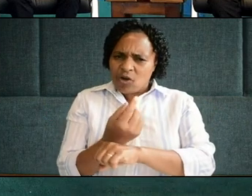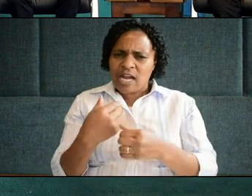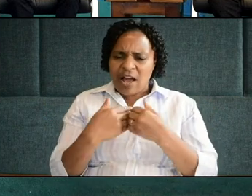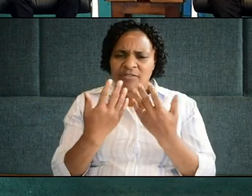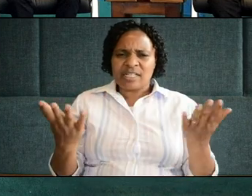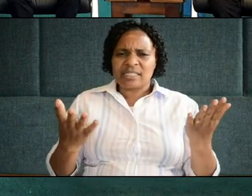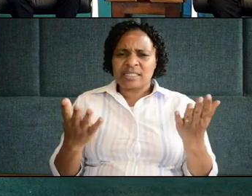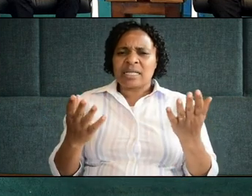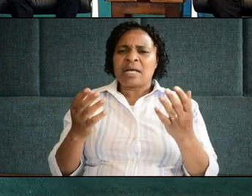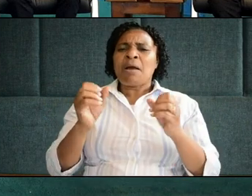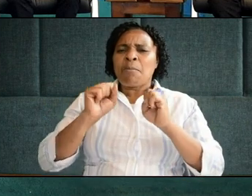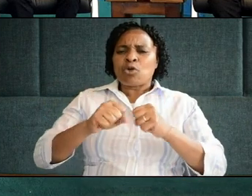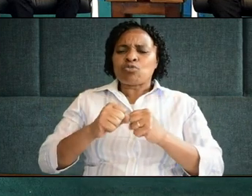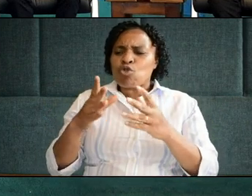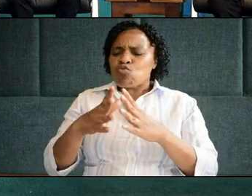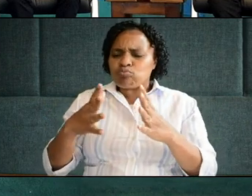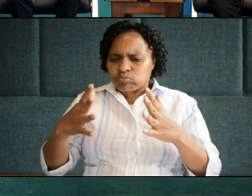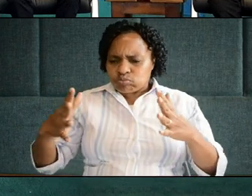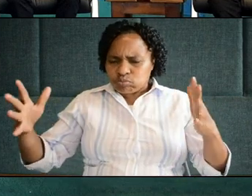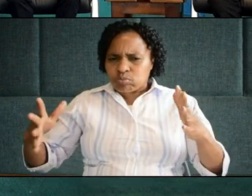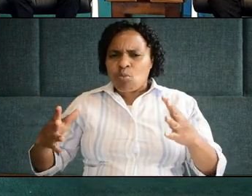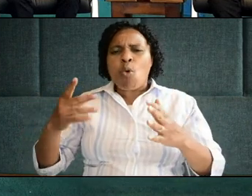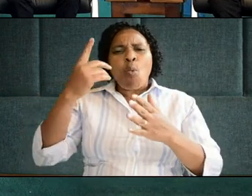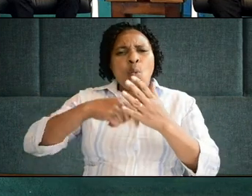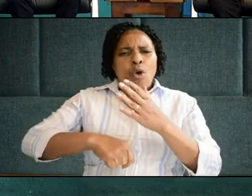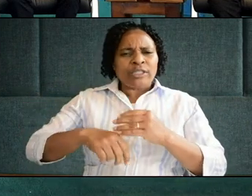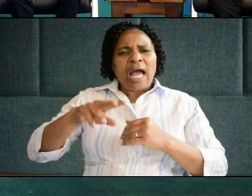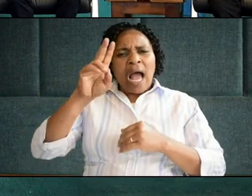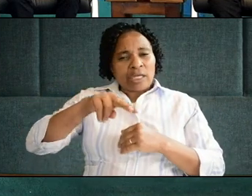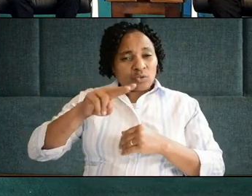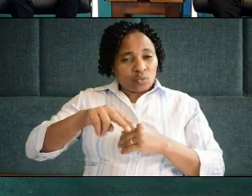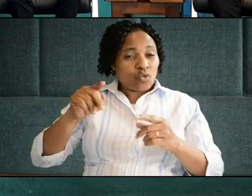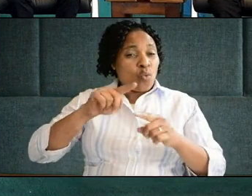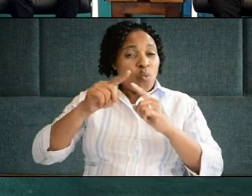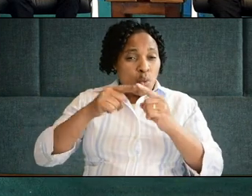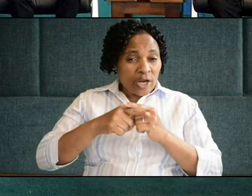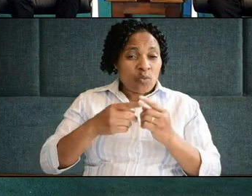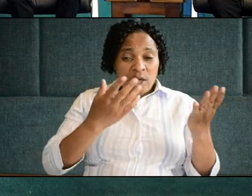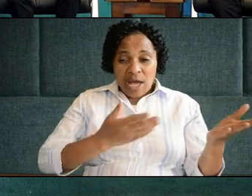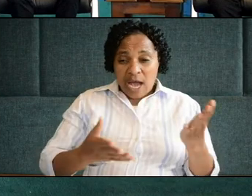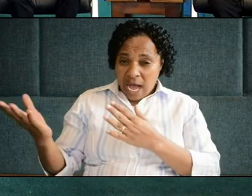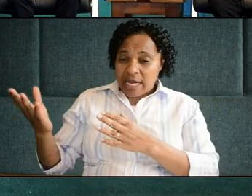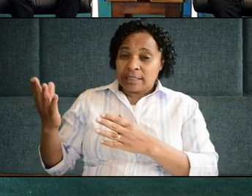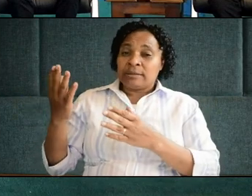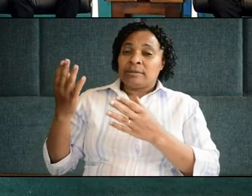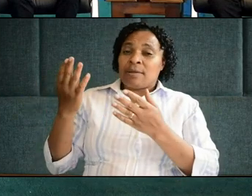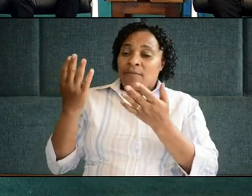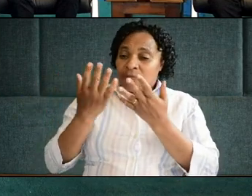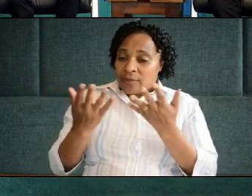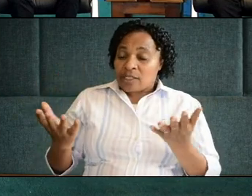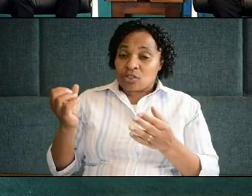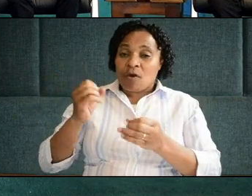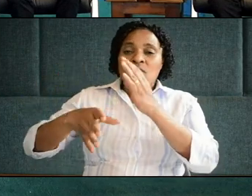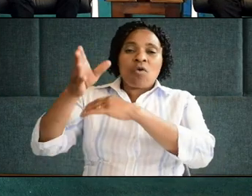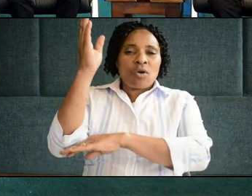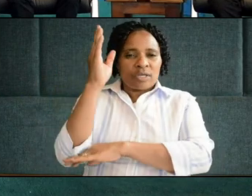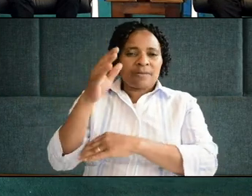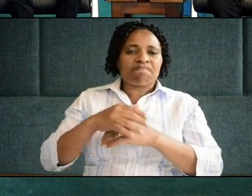for us and what our attitude should be when we handle matters of God?